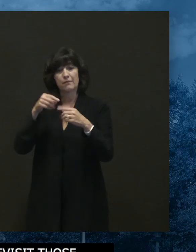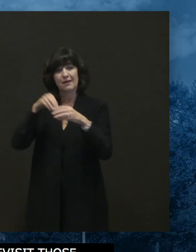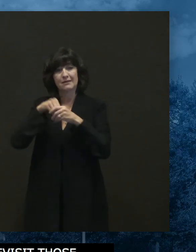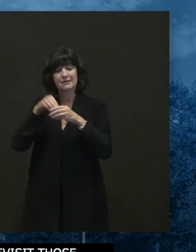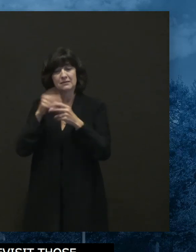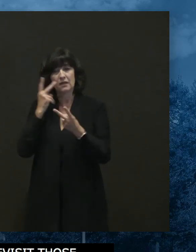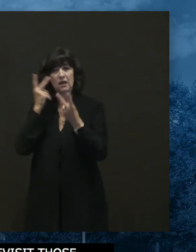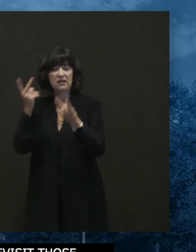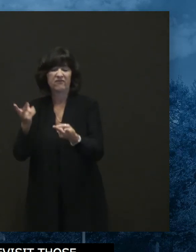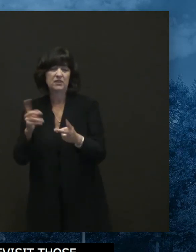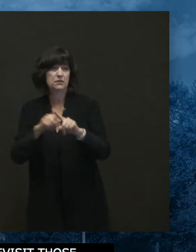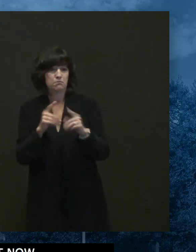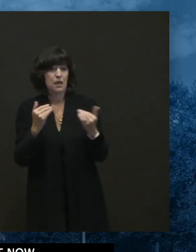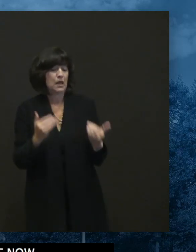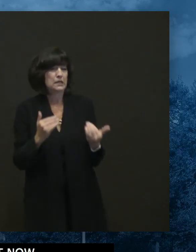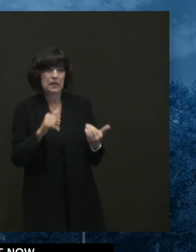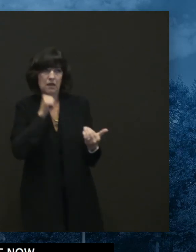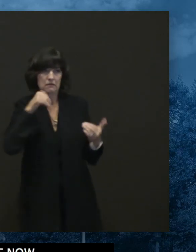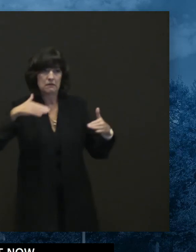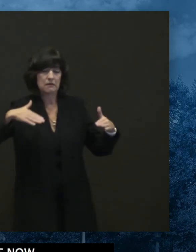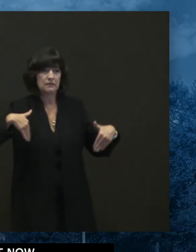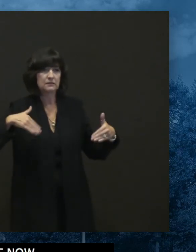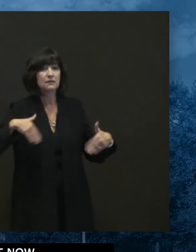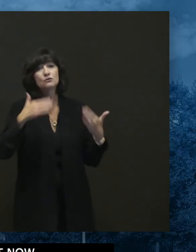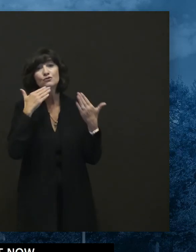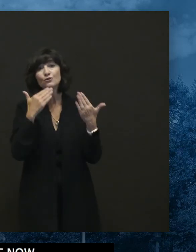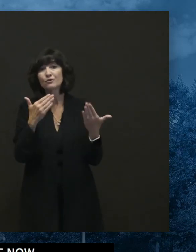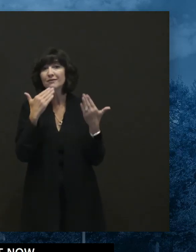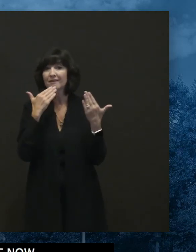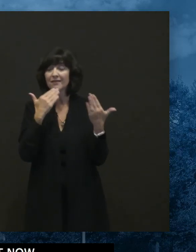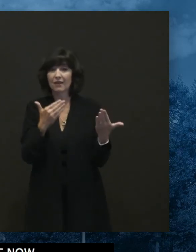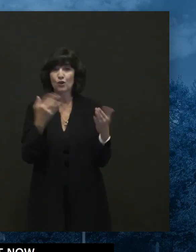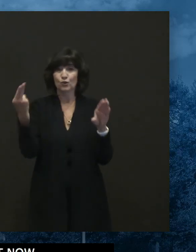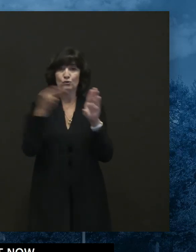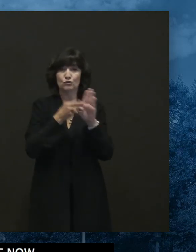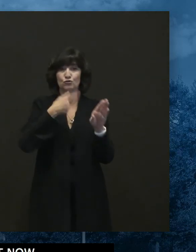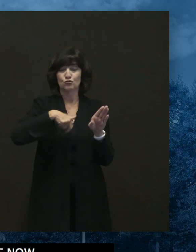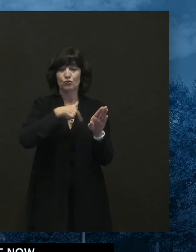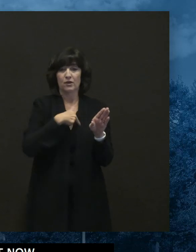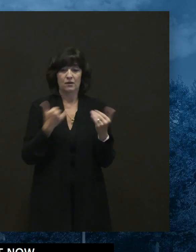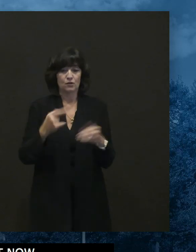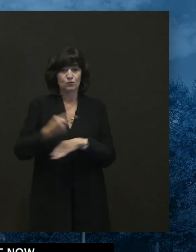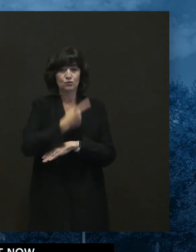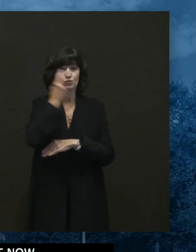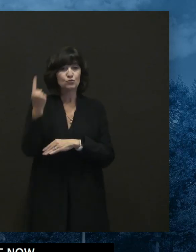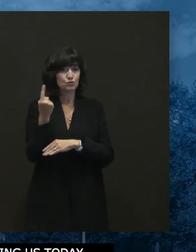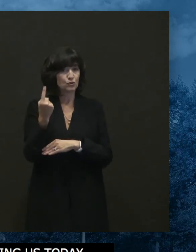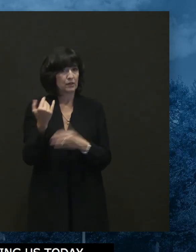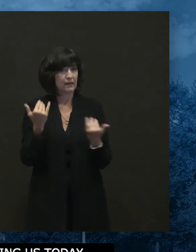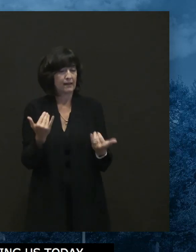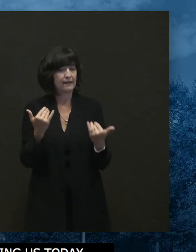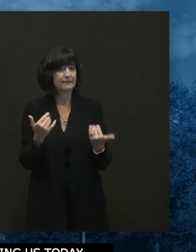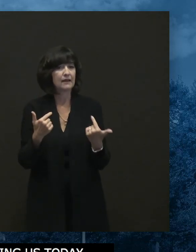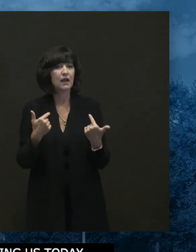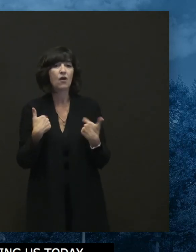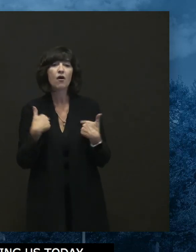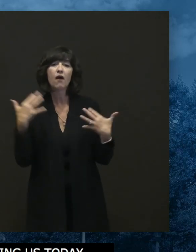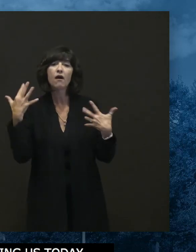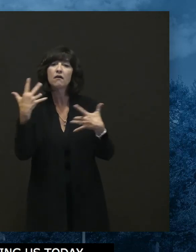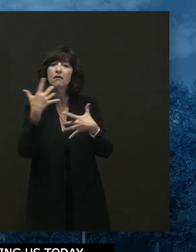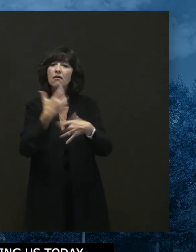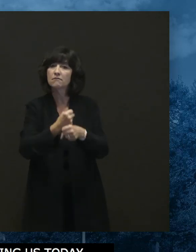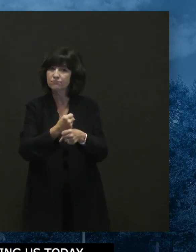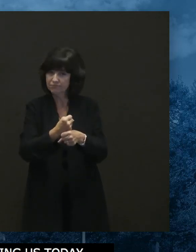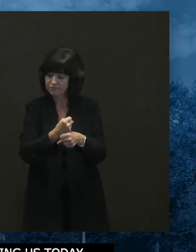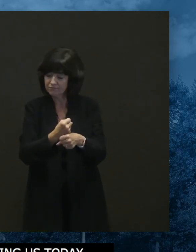So thank you very much for joining us today. This is coming to the close of this press conference. My takeaway